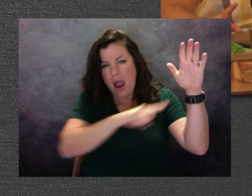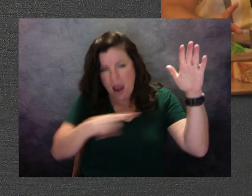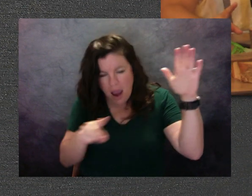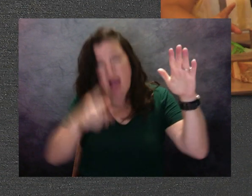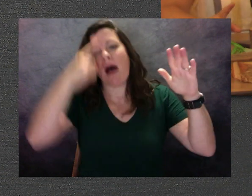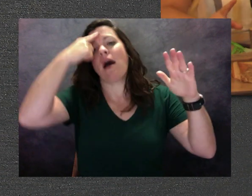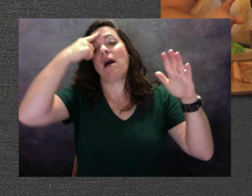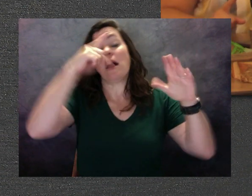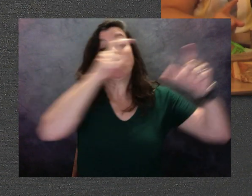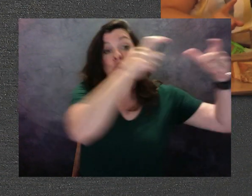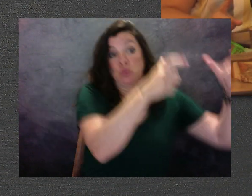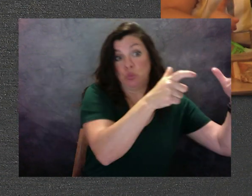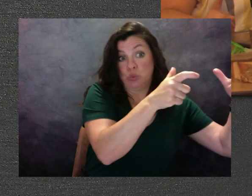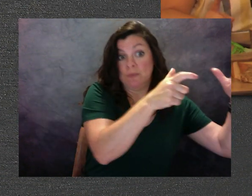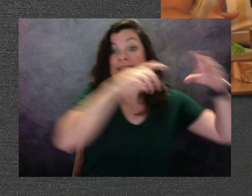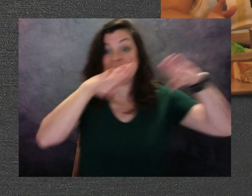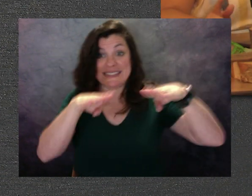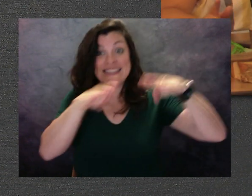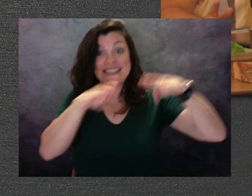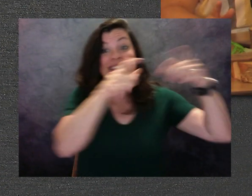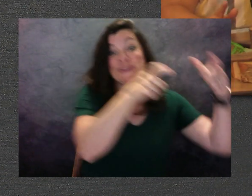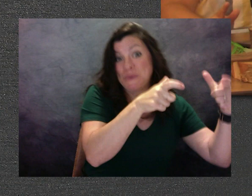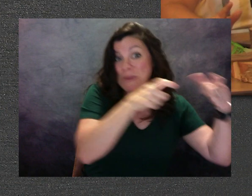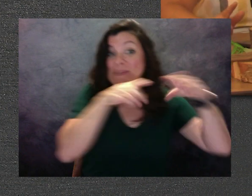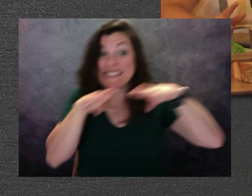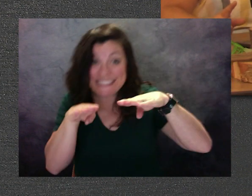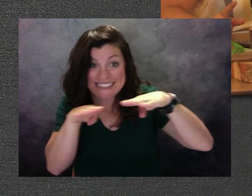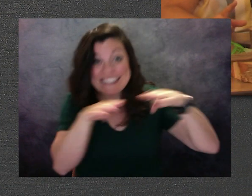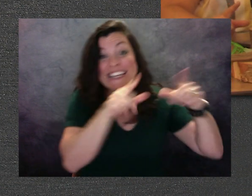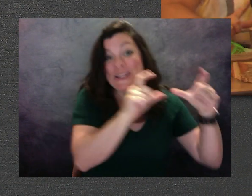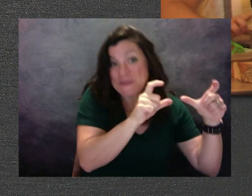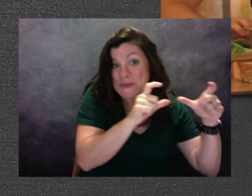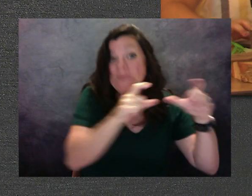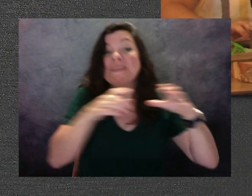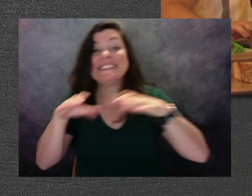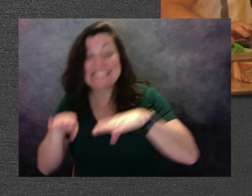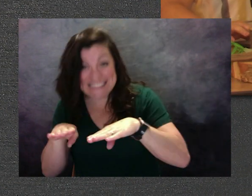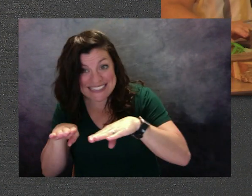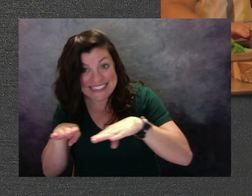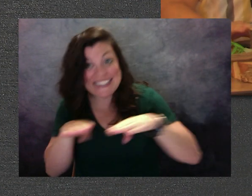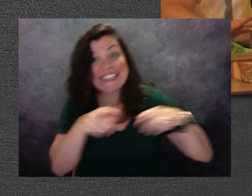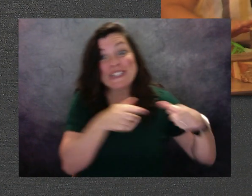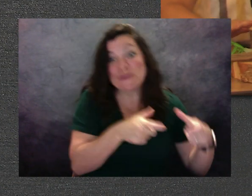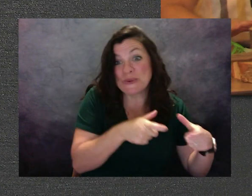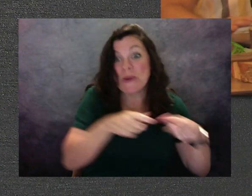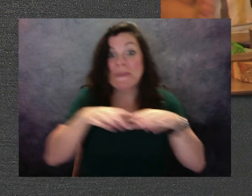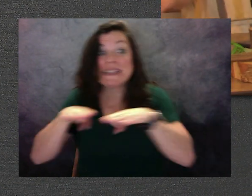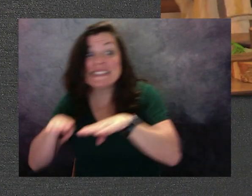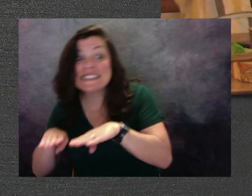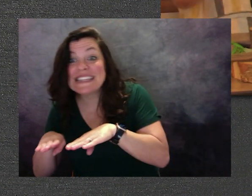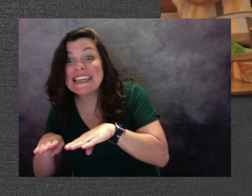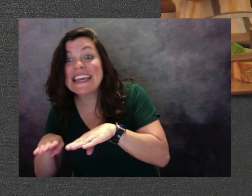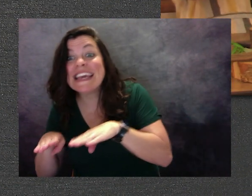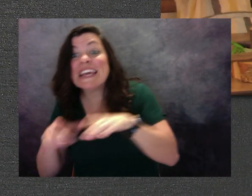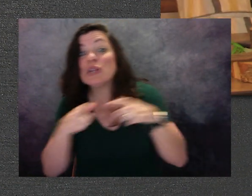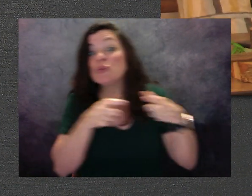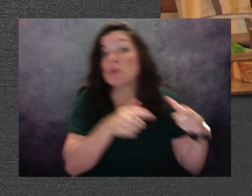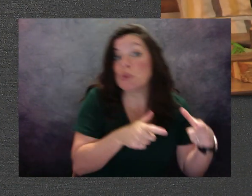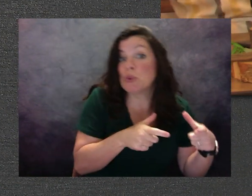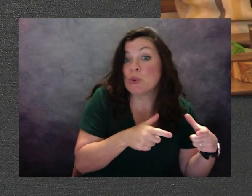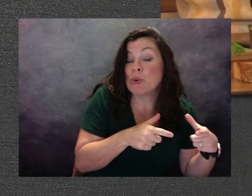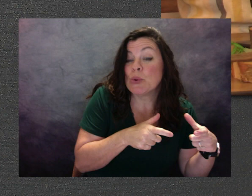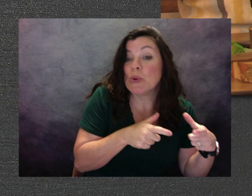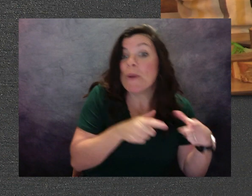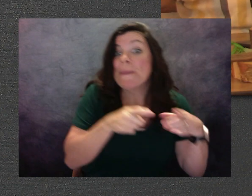tube, ski, tube, ski, tube, ski, tube, ski!